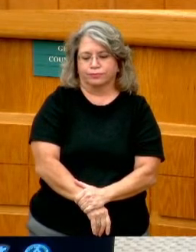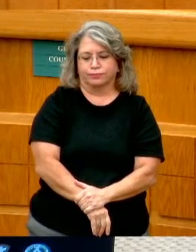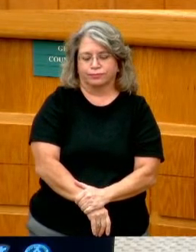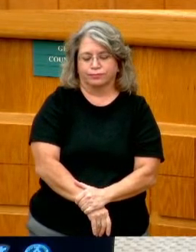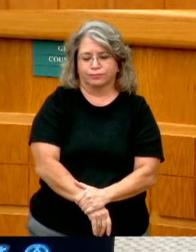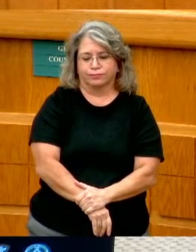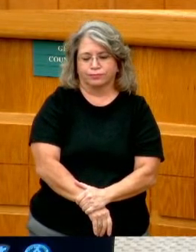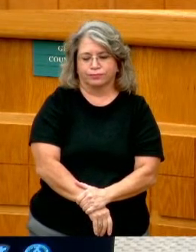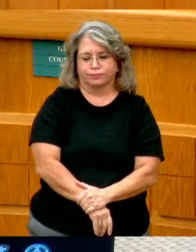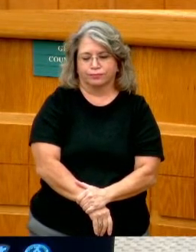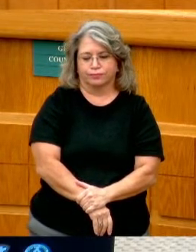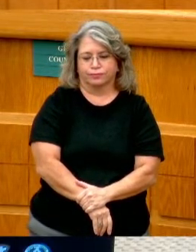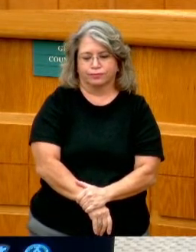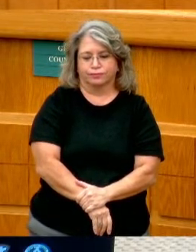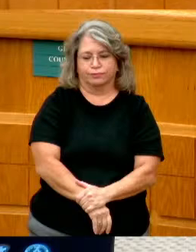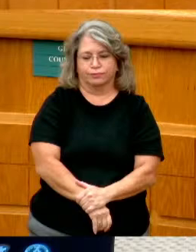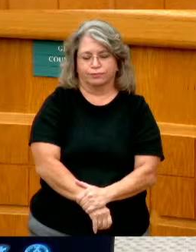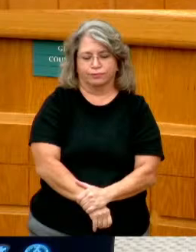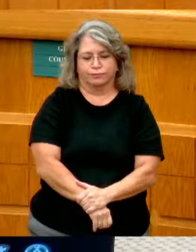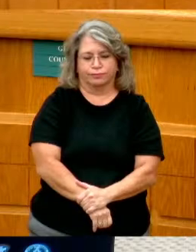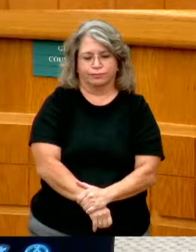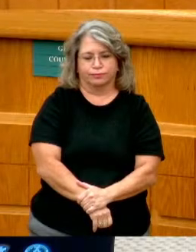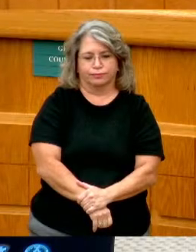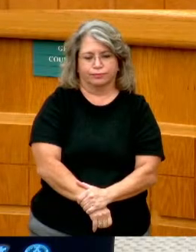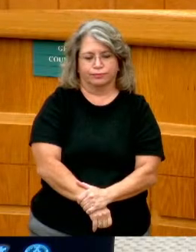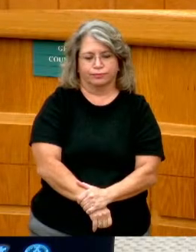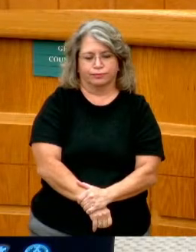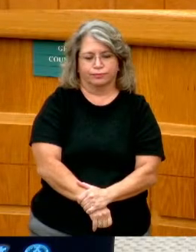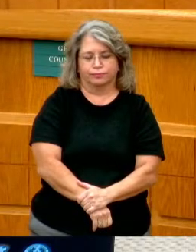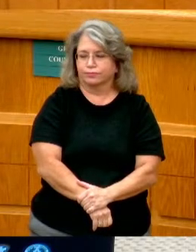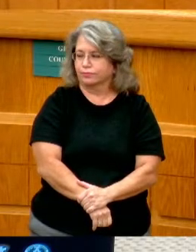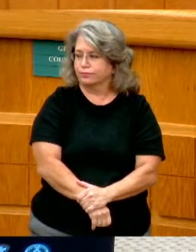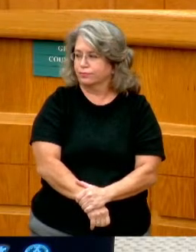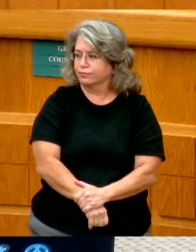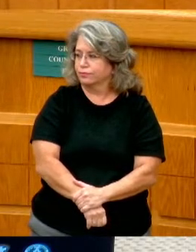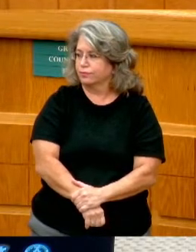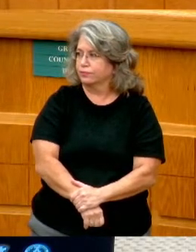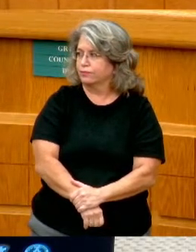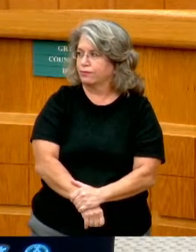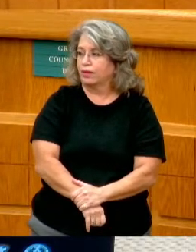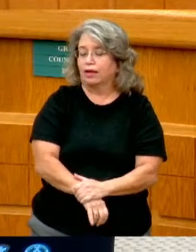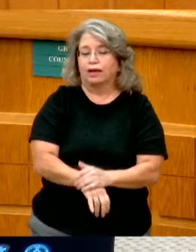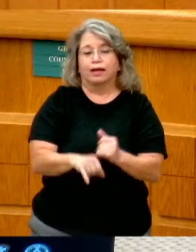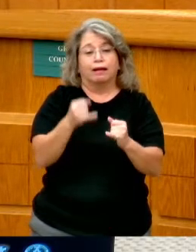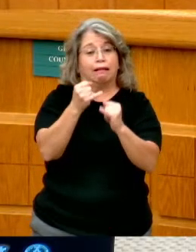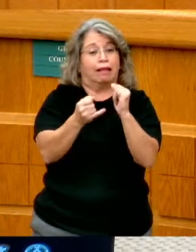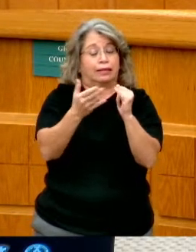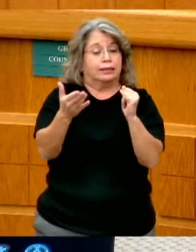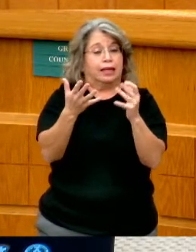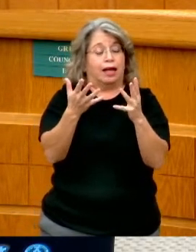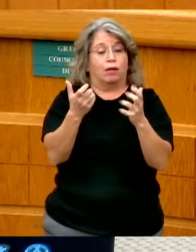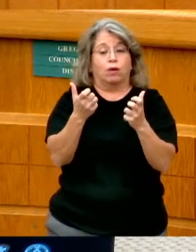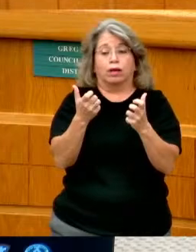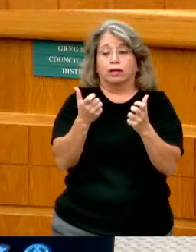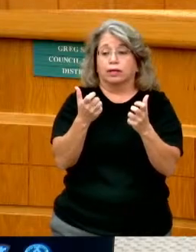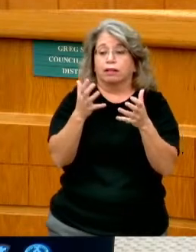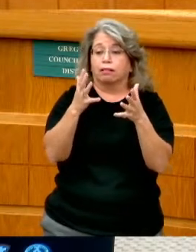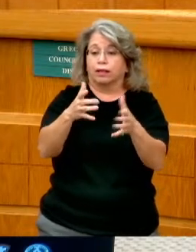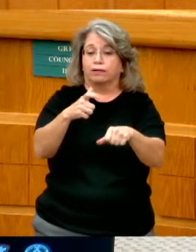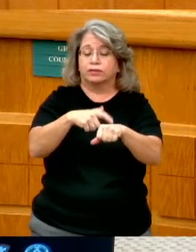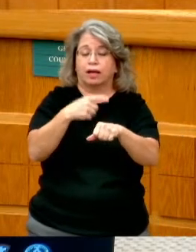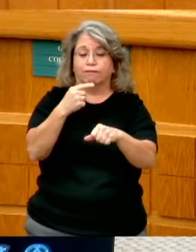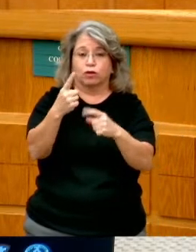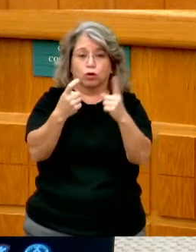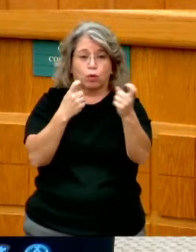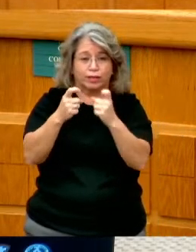personas recibieron ya una notificación con una cita y una contraseña. Okay, and finally, we're going to end with some questions and answers because the phone